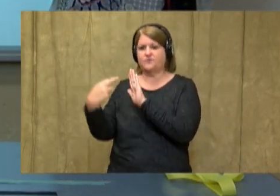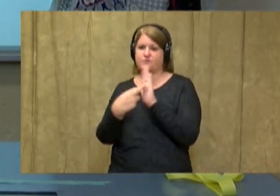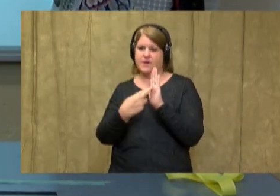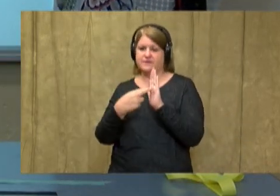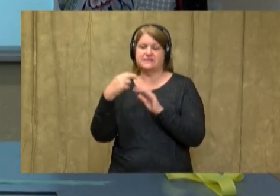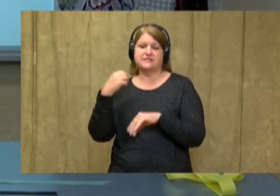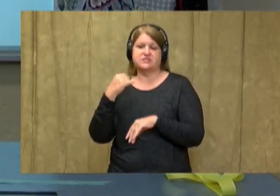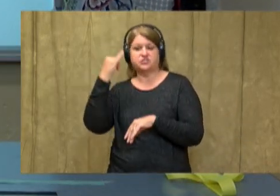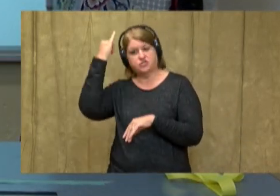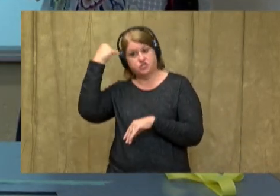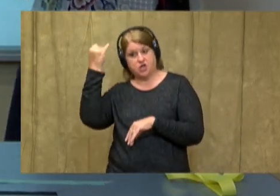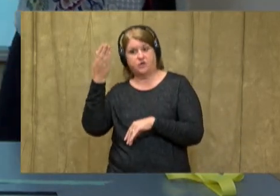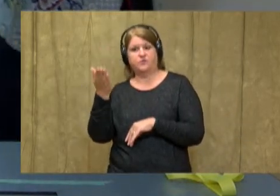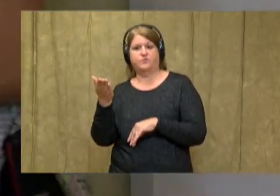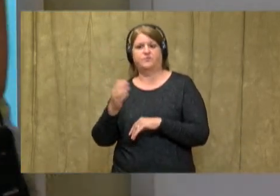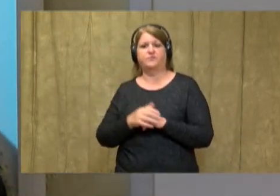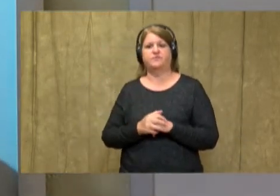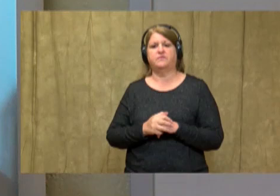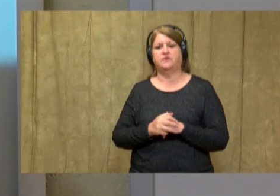as Pam.